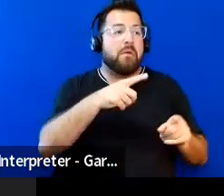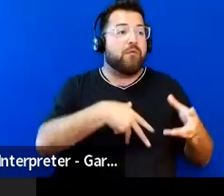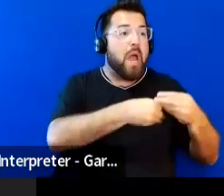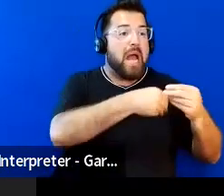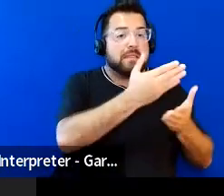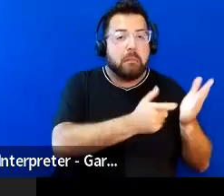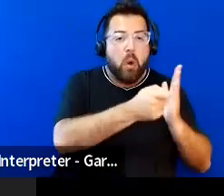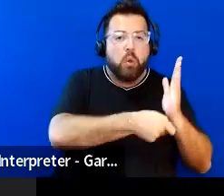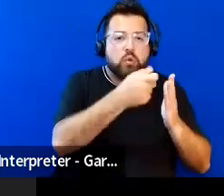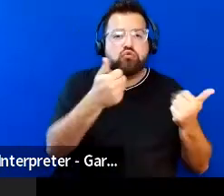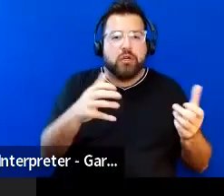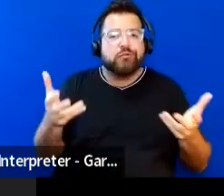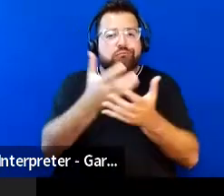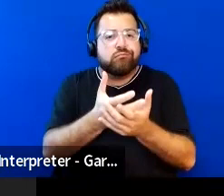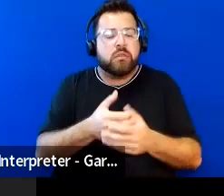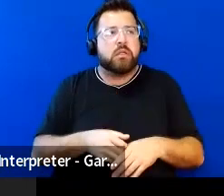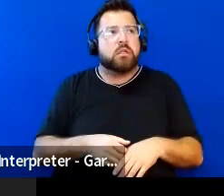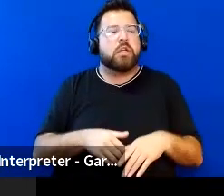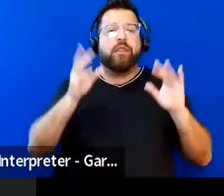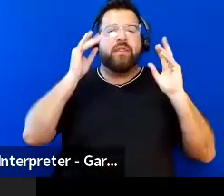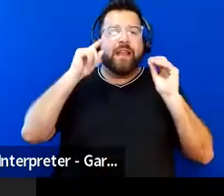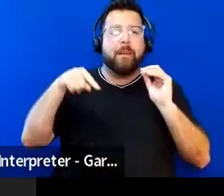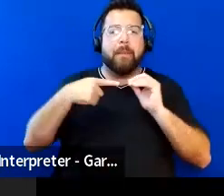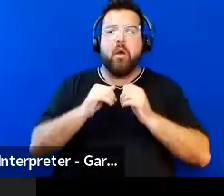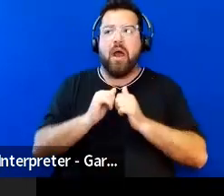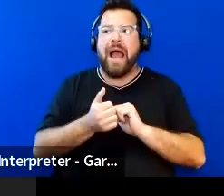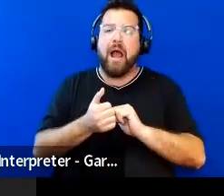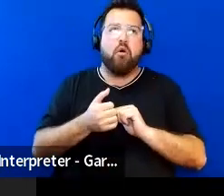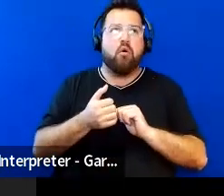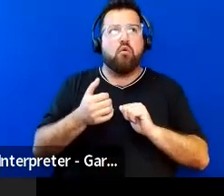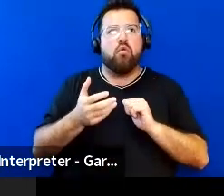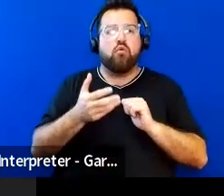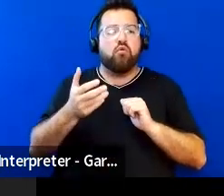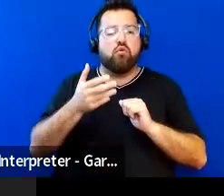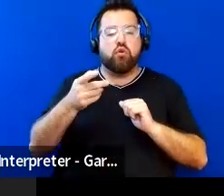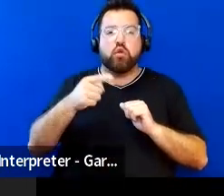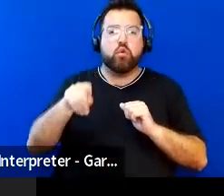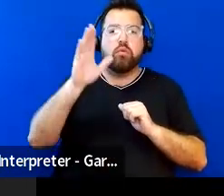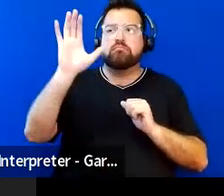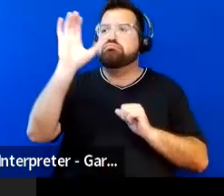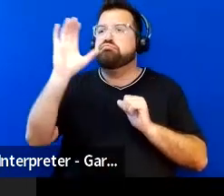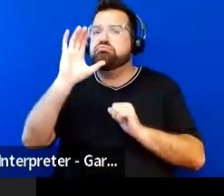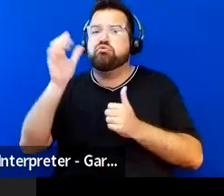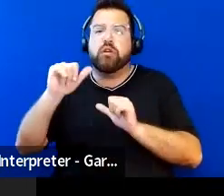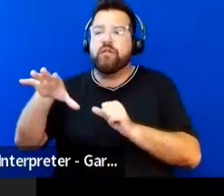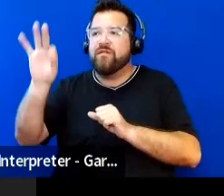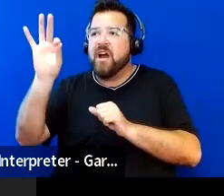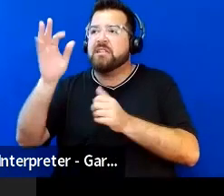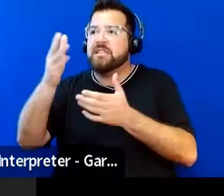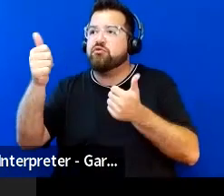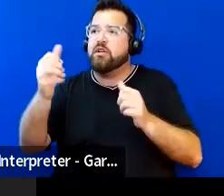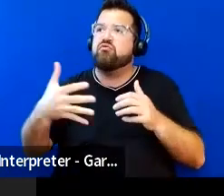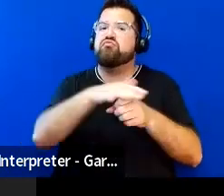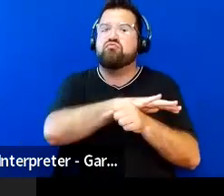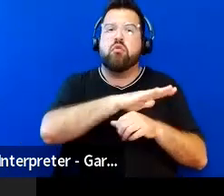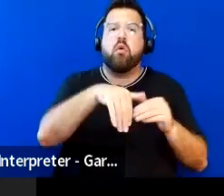thinking about how you're gonna be looking for the materials to cover the SLOs of your